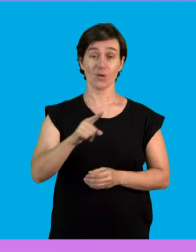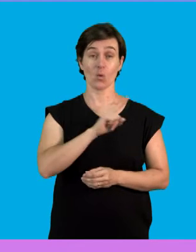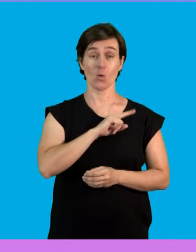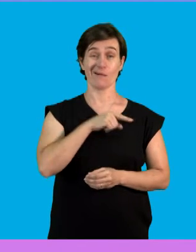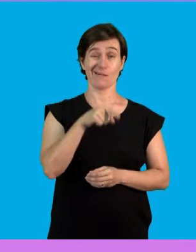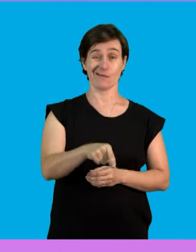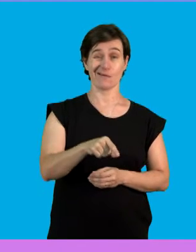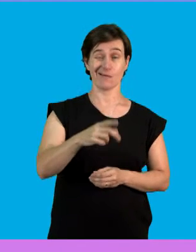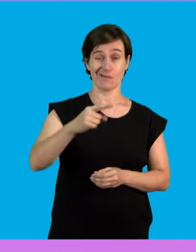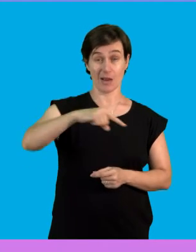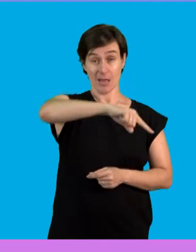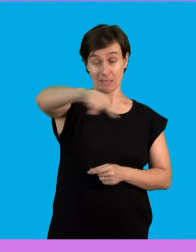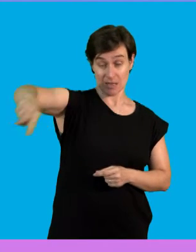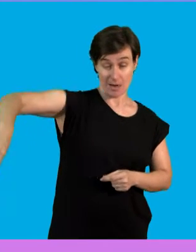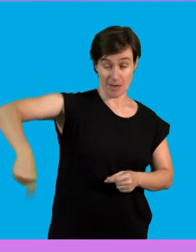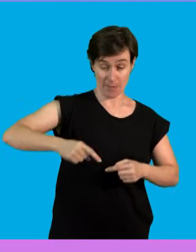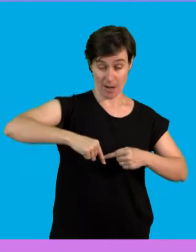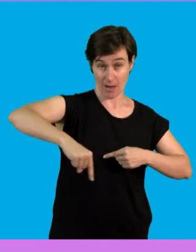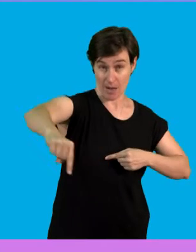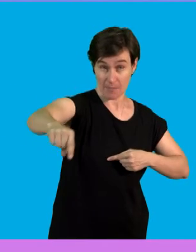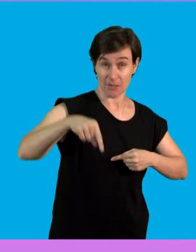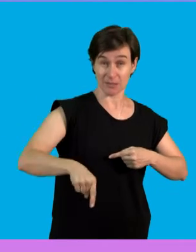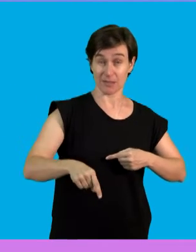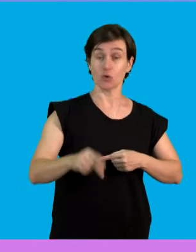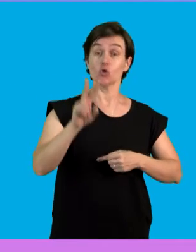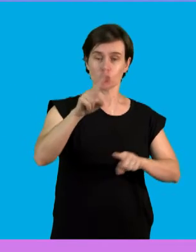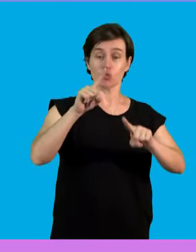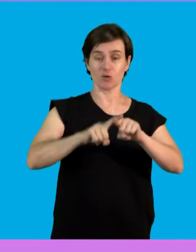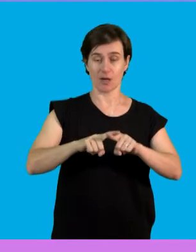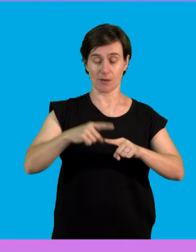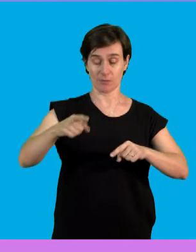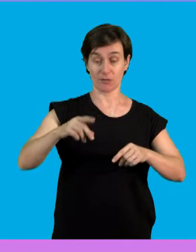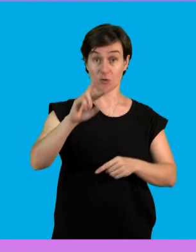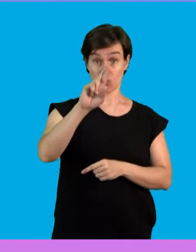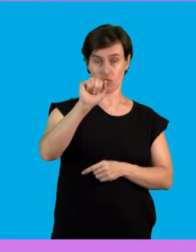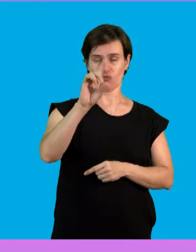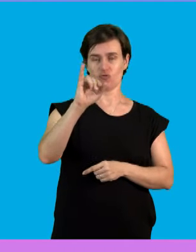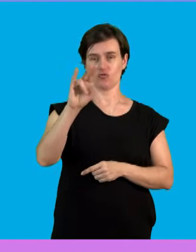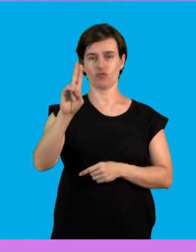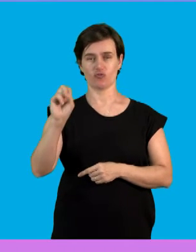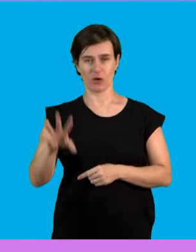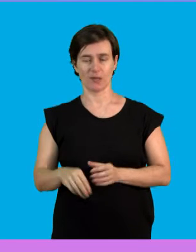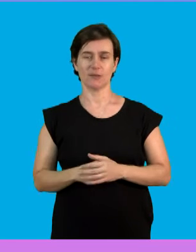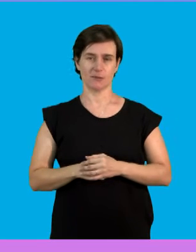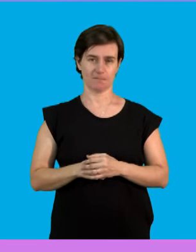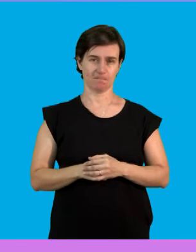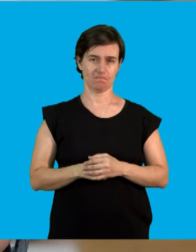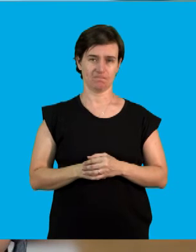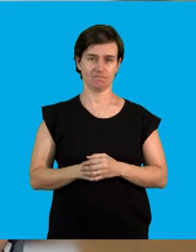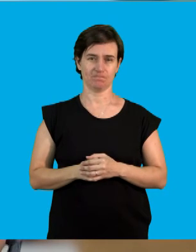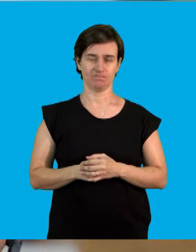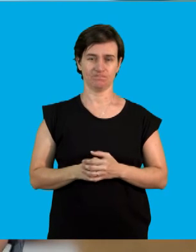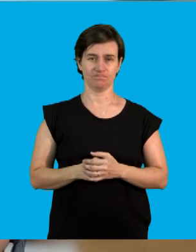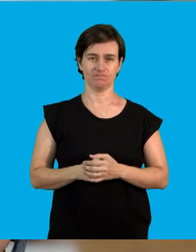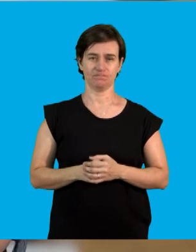the diameter is always twice the radius, and that is why if they give you the diameter you need to divide by